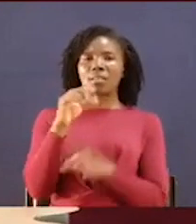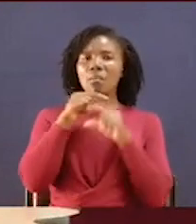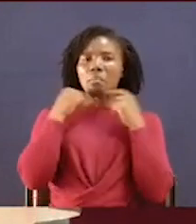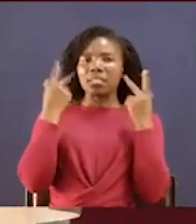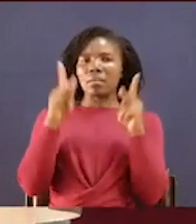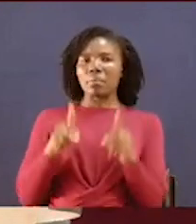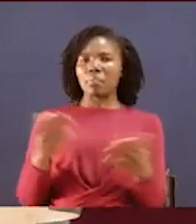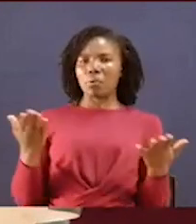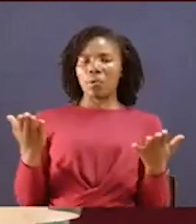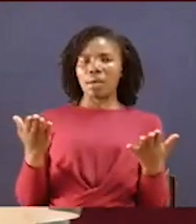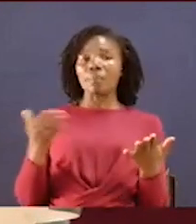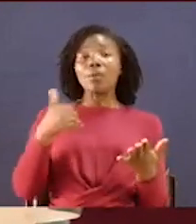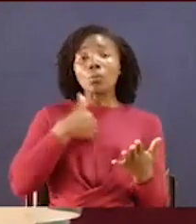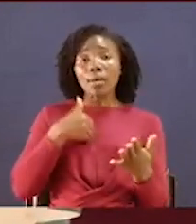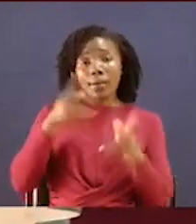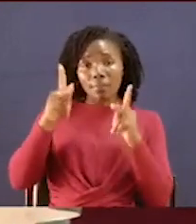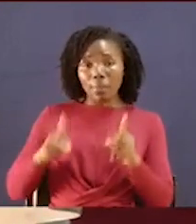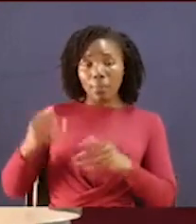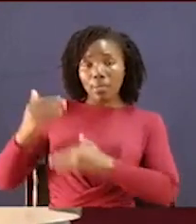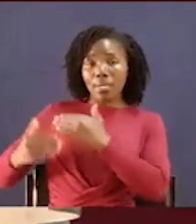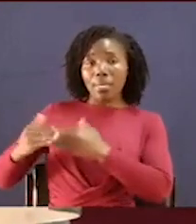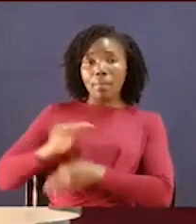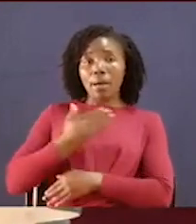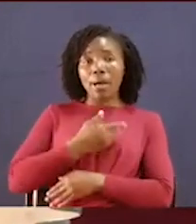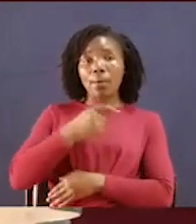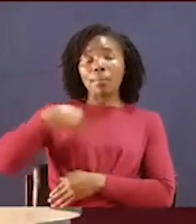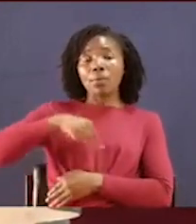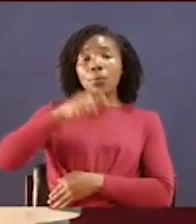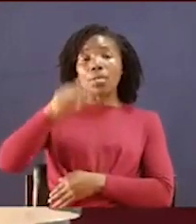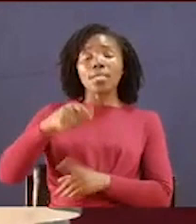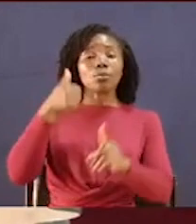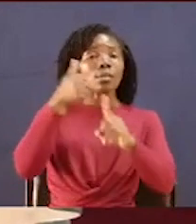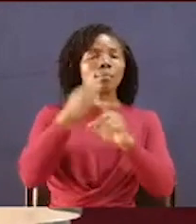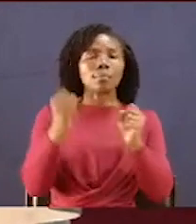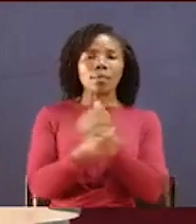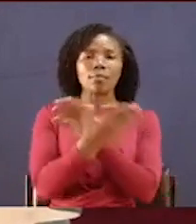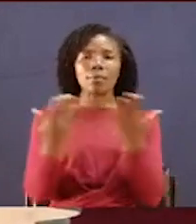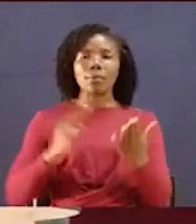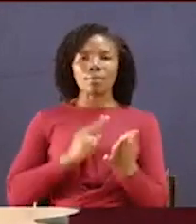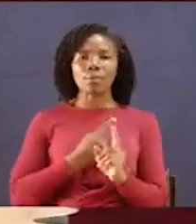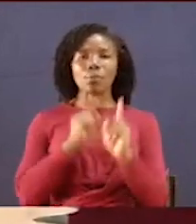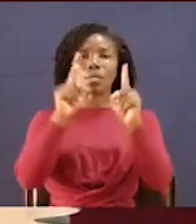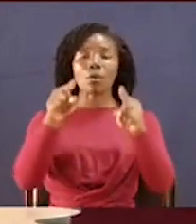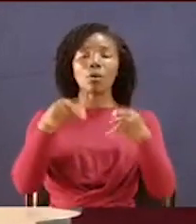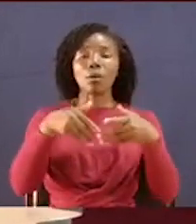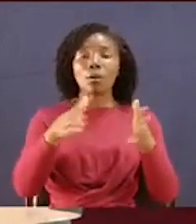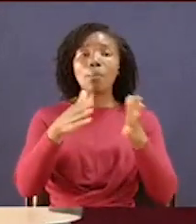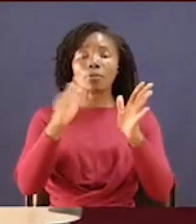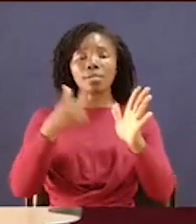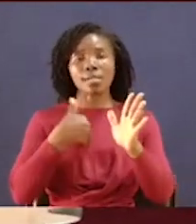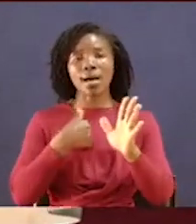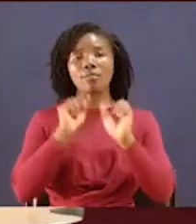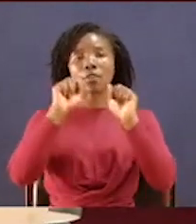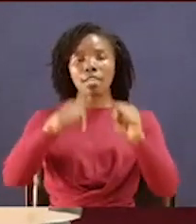are in our neighborhoods. They are in our workplaces, business centers. Everywhere we go, those opportunities are